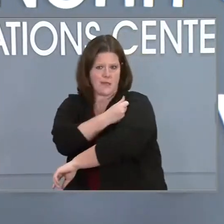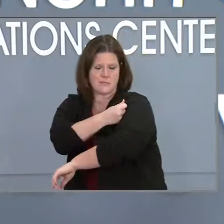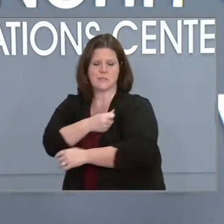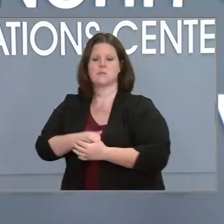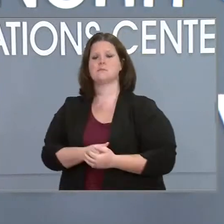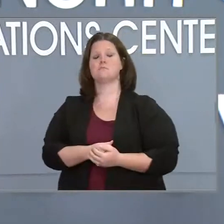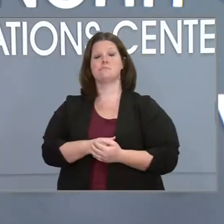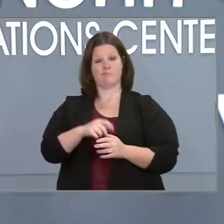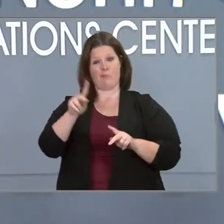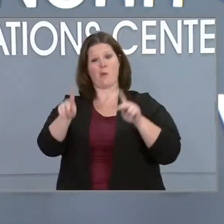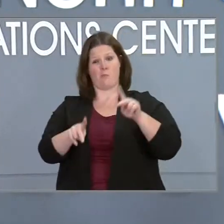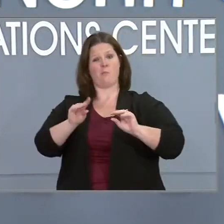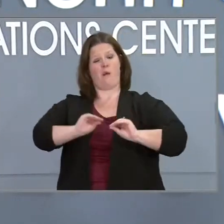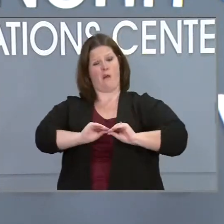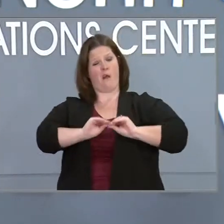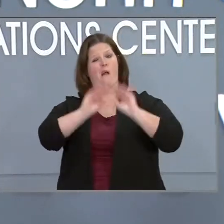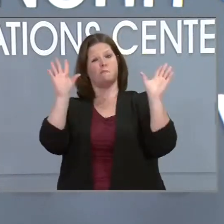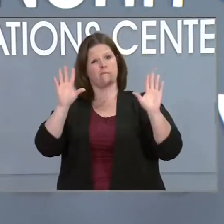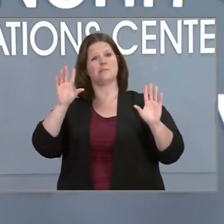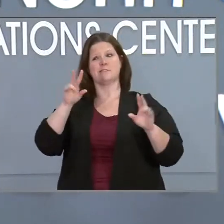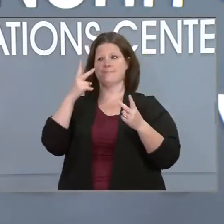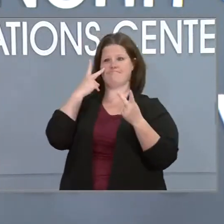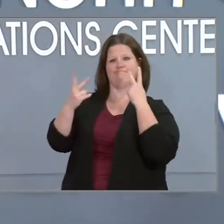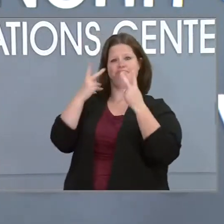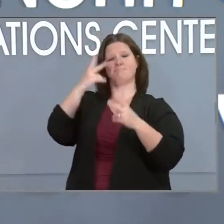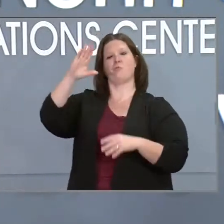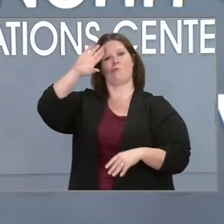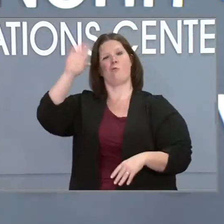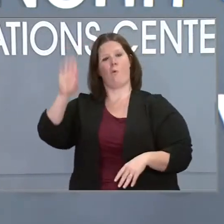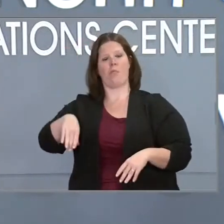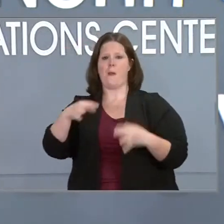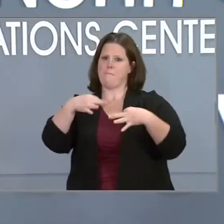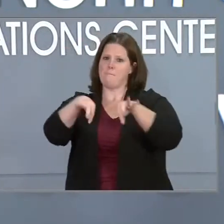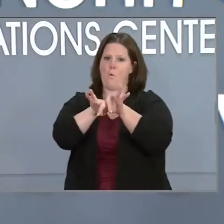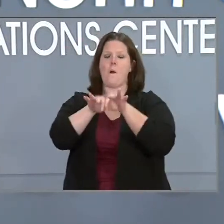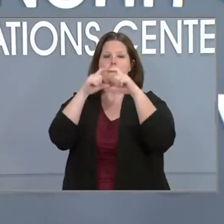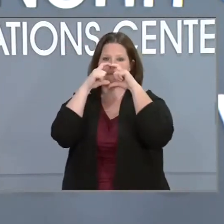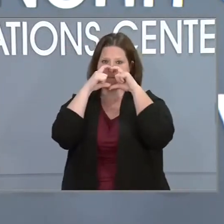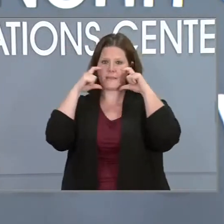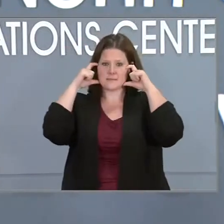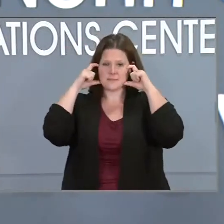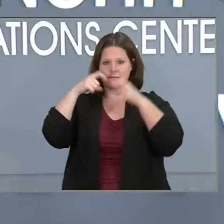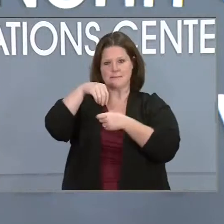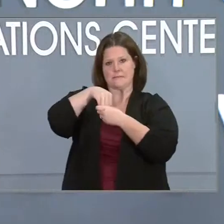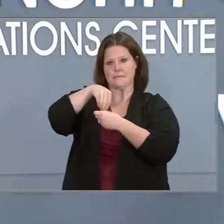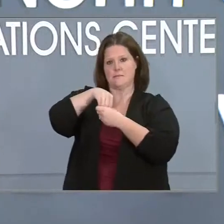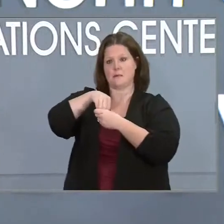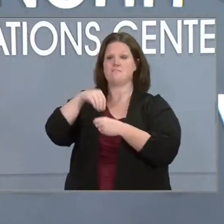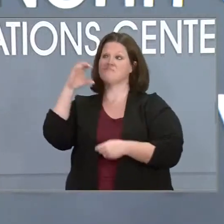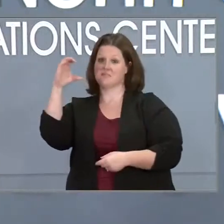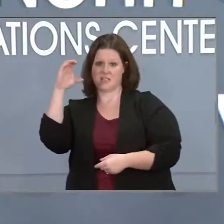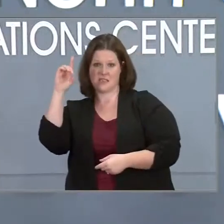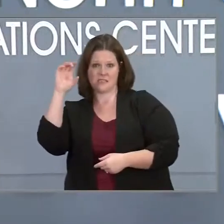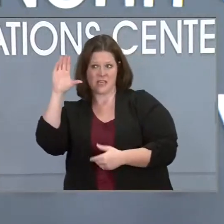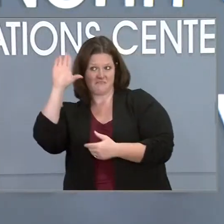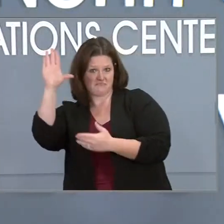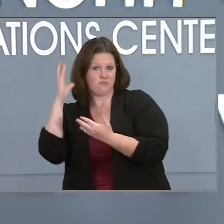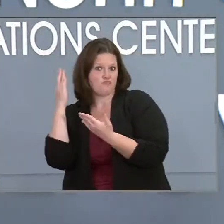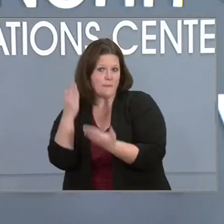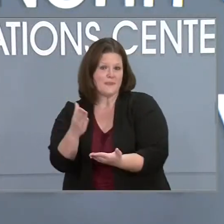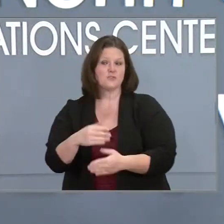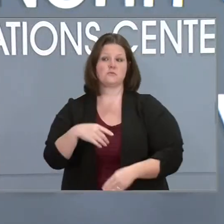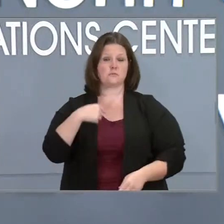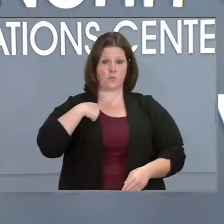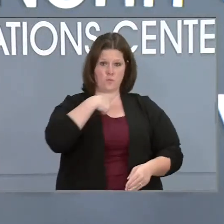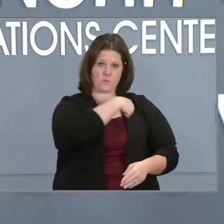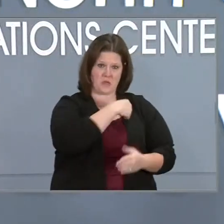know that it's important to wear a mask indoors. The CDC has been recommending it. We have been recommending it. We encourage